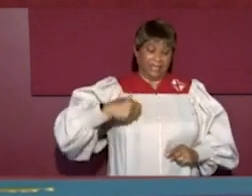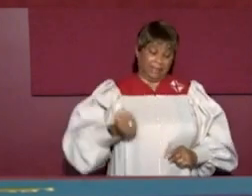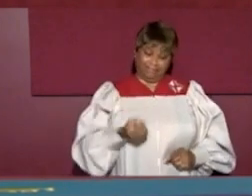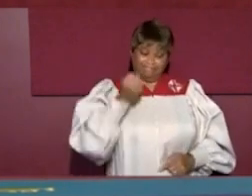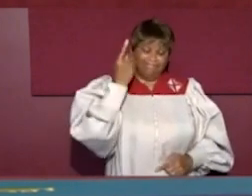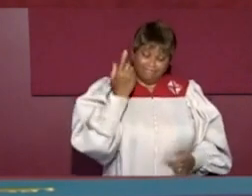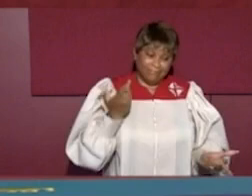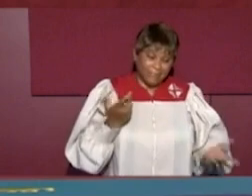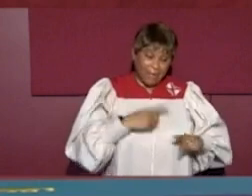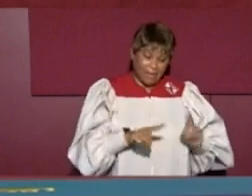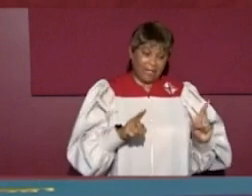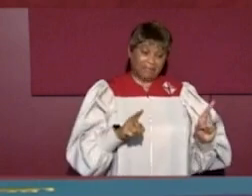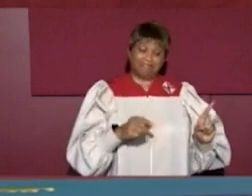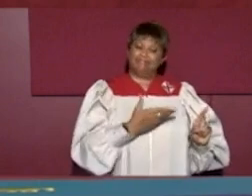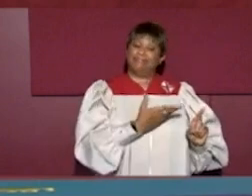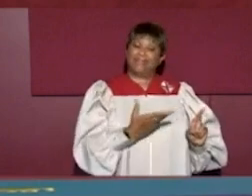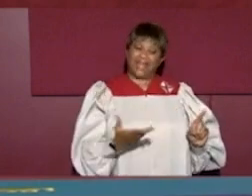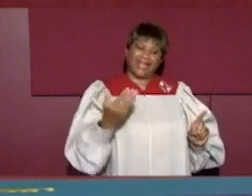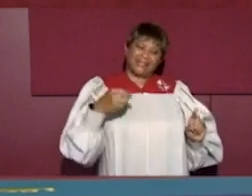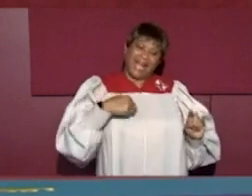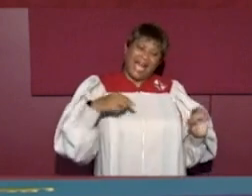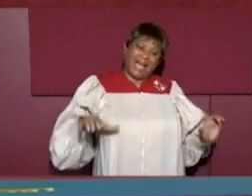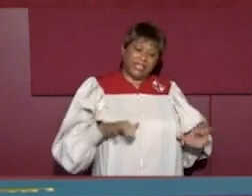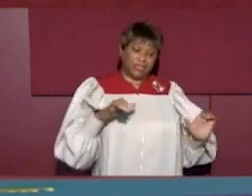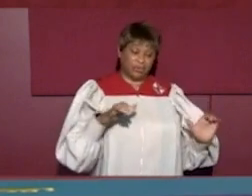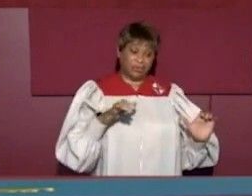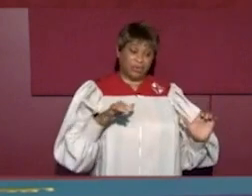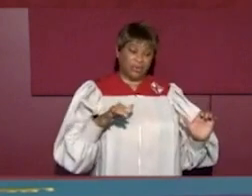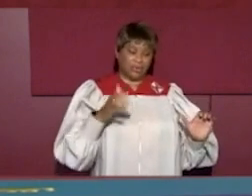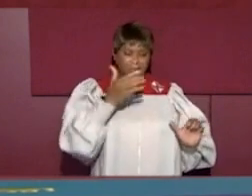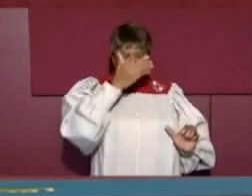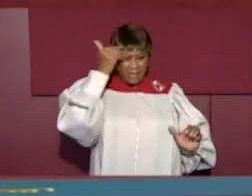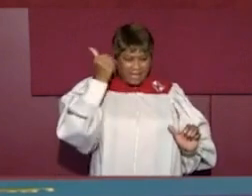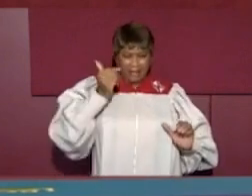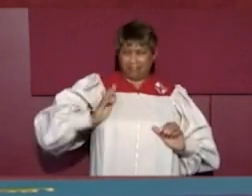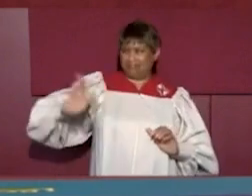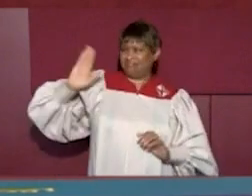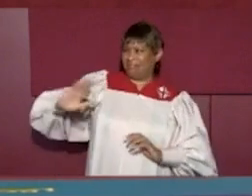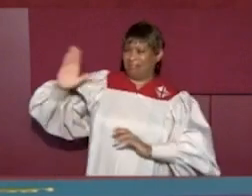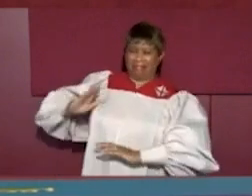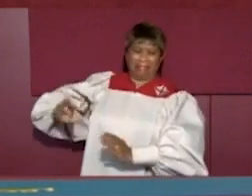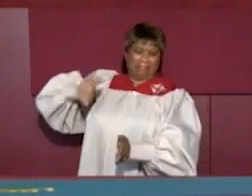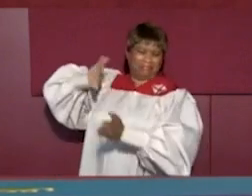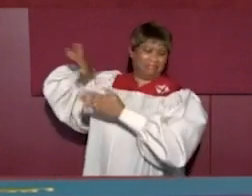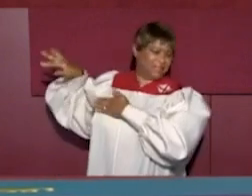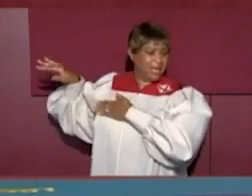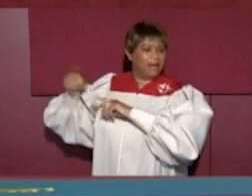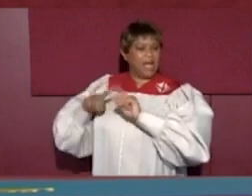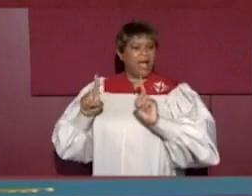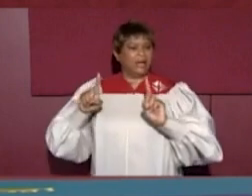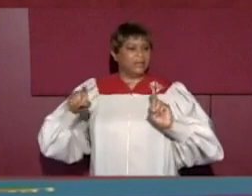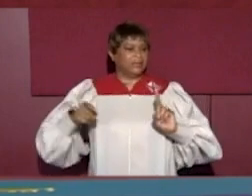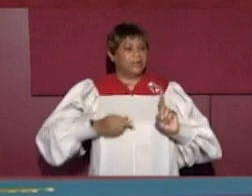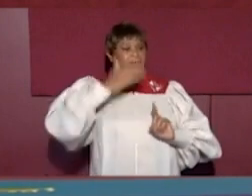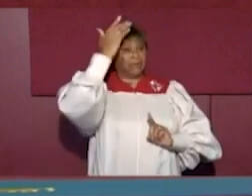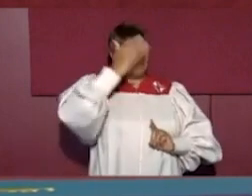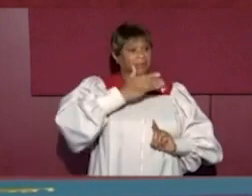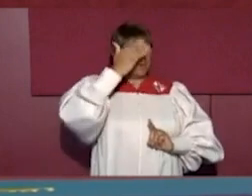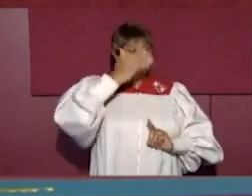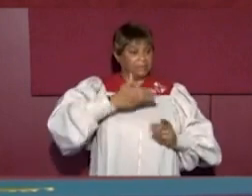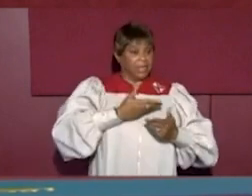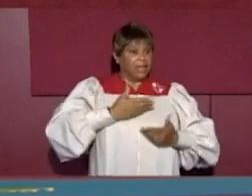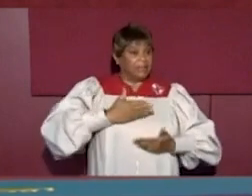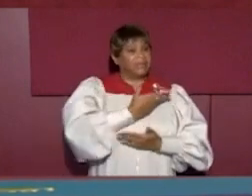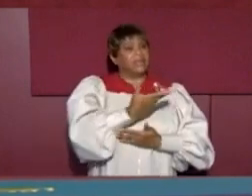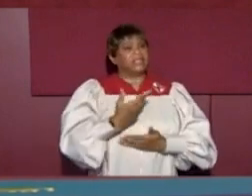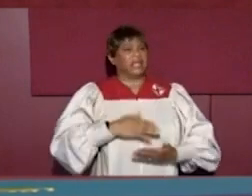apprehended, but this one thing I do, forgetting those things which are behind and reaching forth unto those